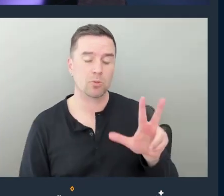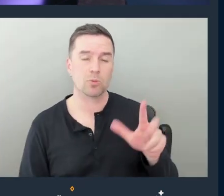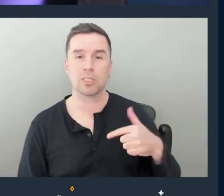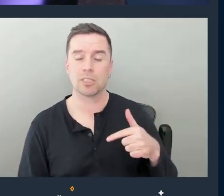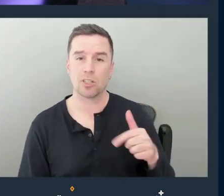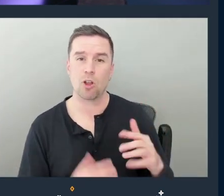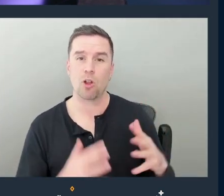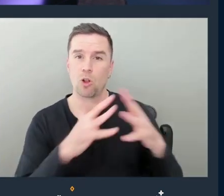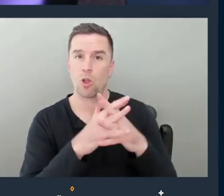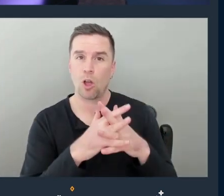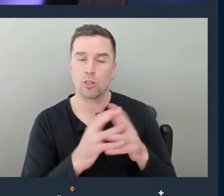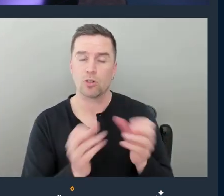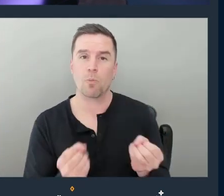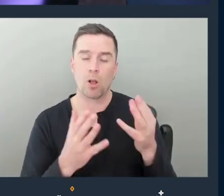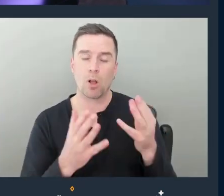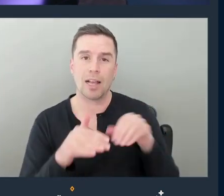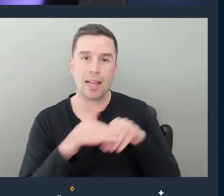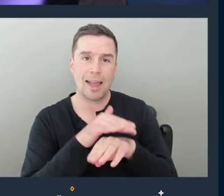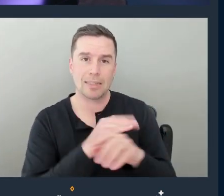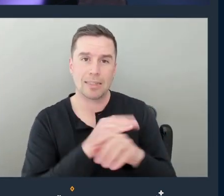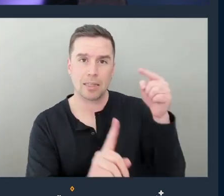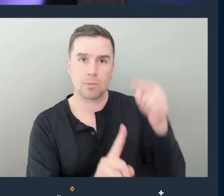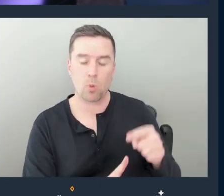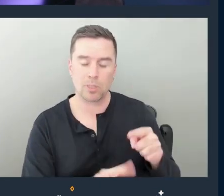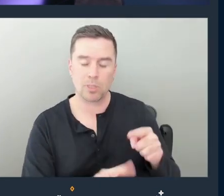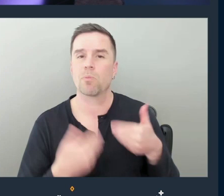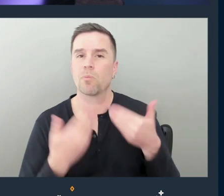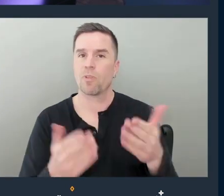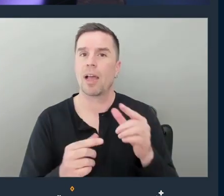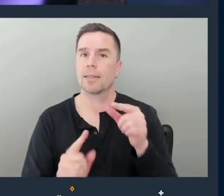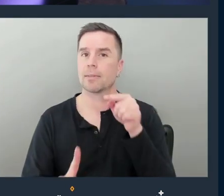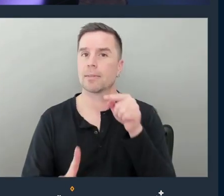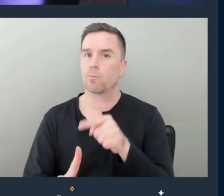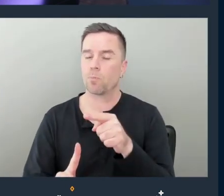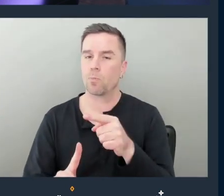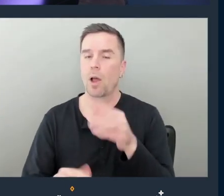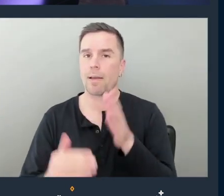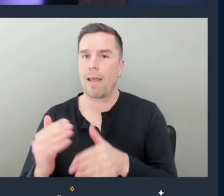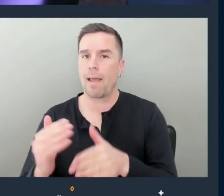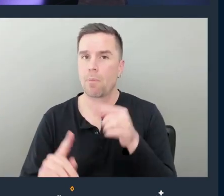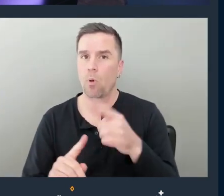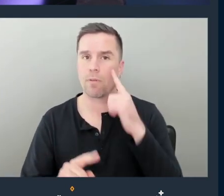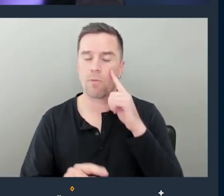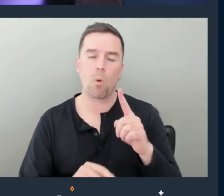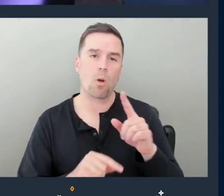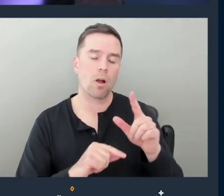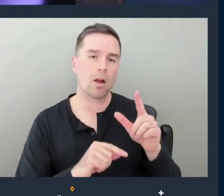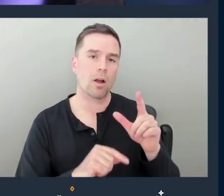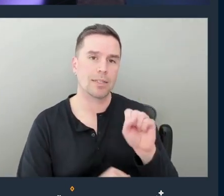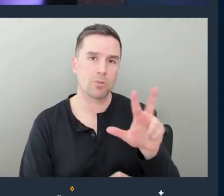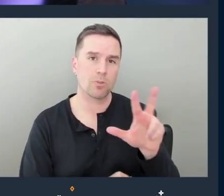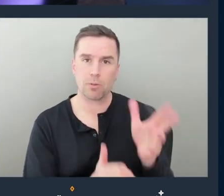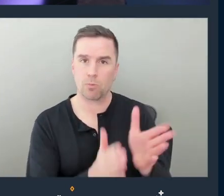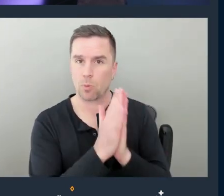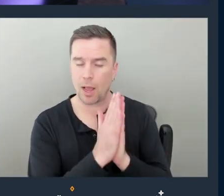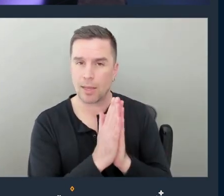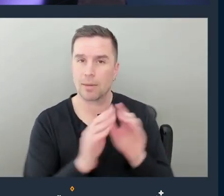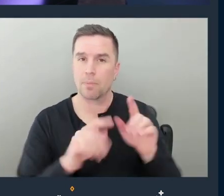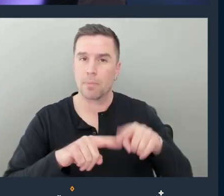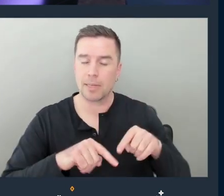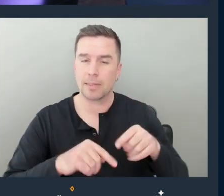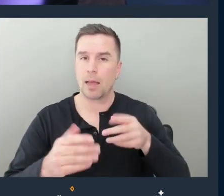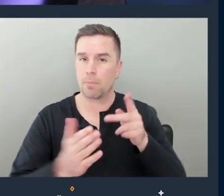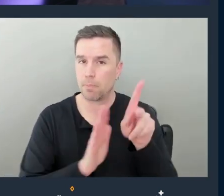Now, these provide a single global endpoint for your multi-region applications, and they dynamically route S3 requests based on policies that you